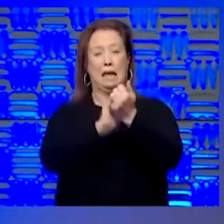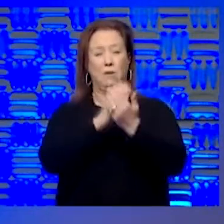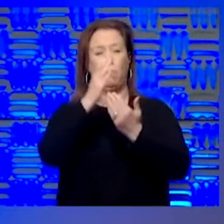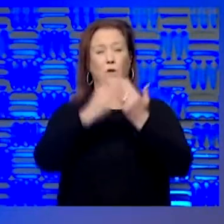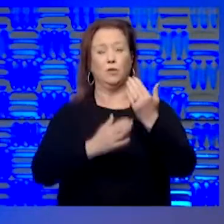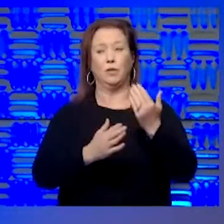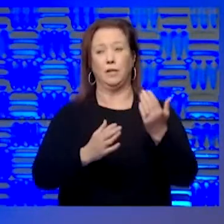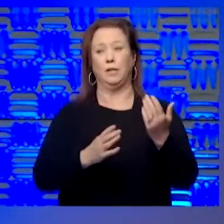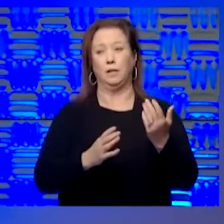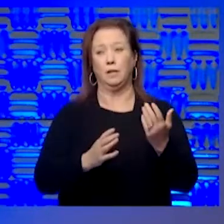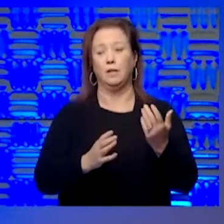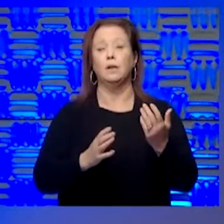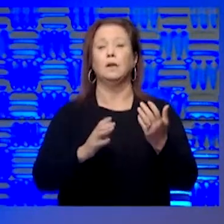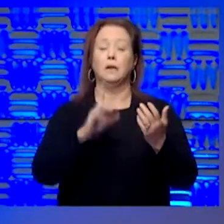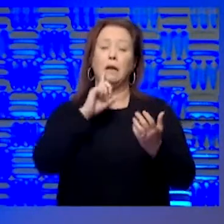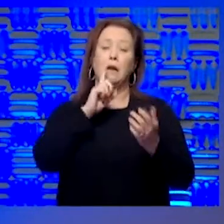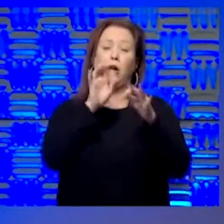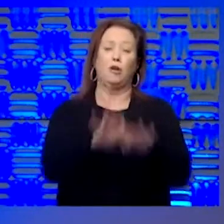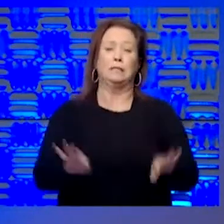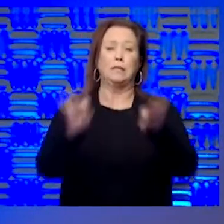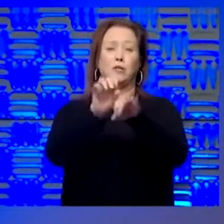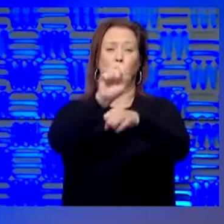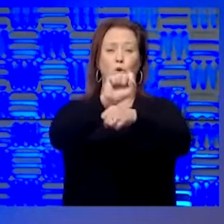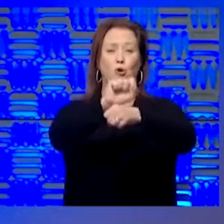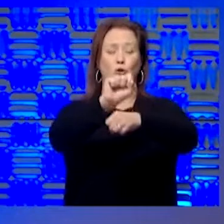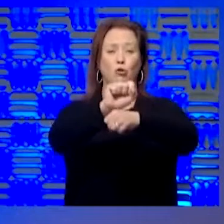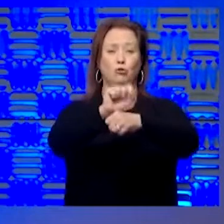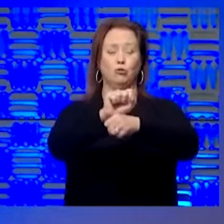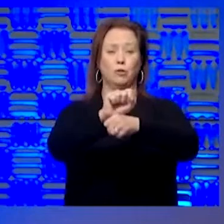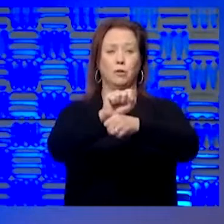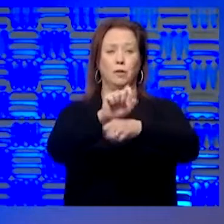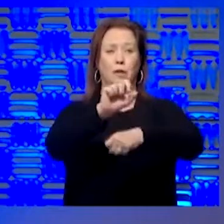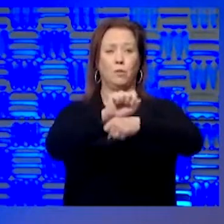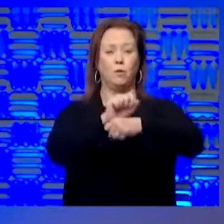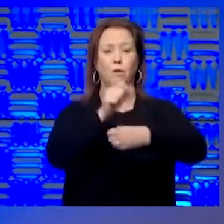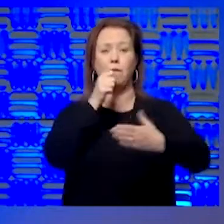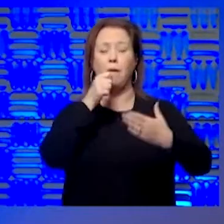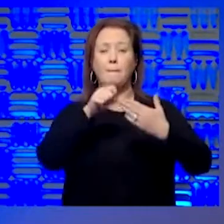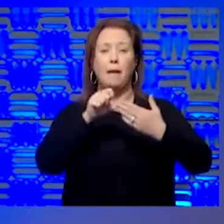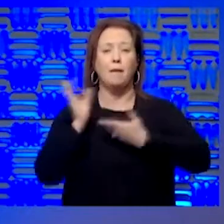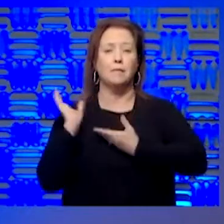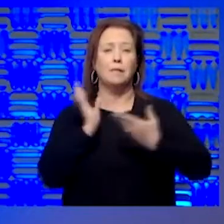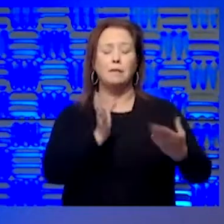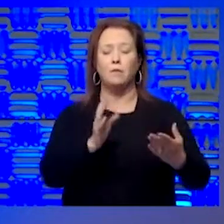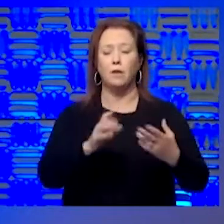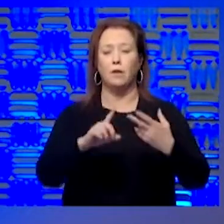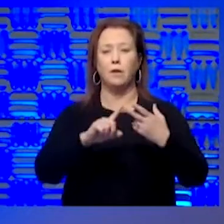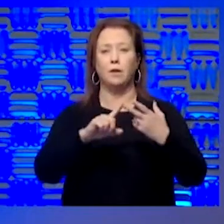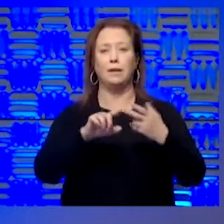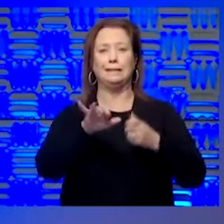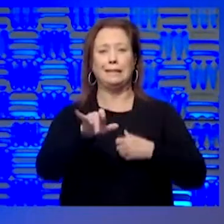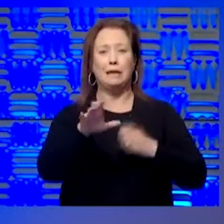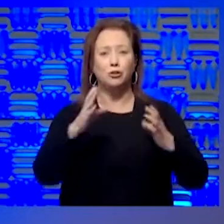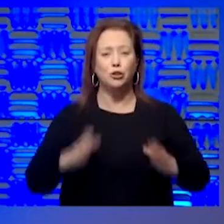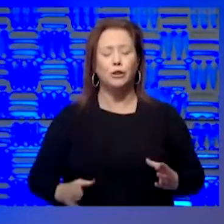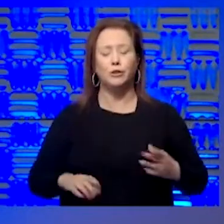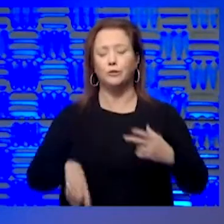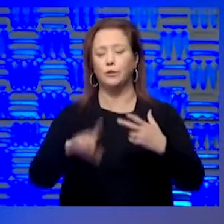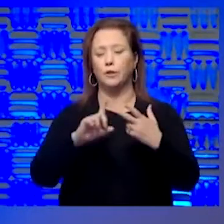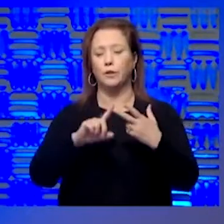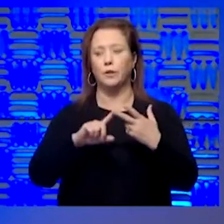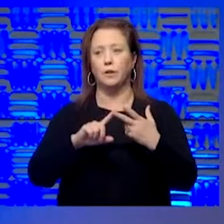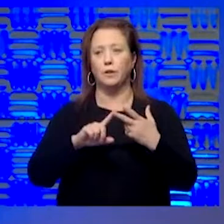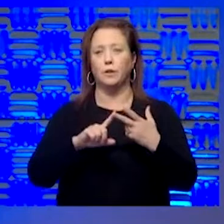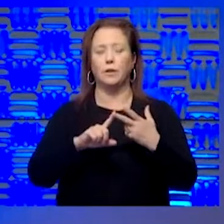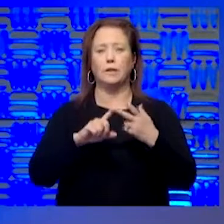of all, and this is for our essential workers who are out there working right now, our mail carriers, our cashiers at the grocery store.